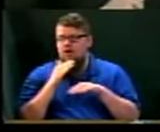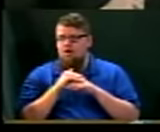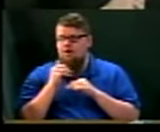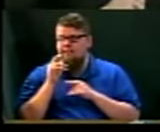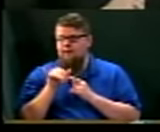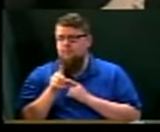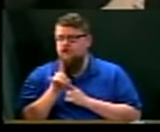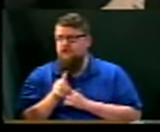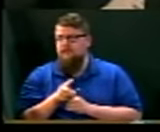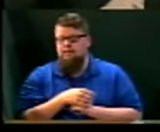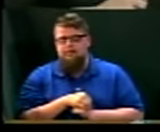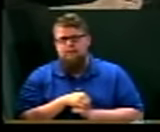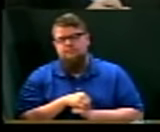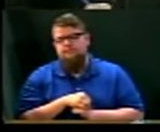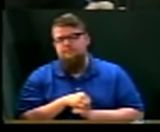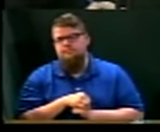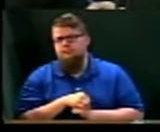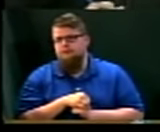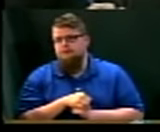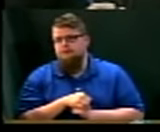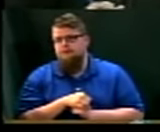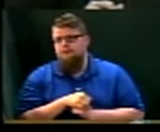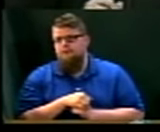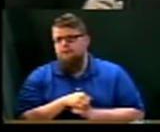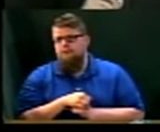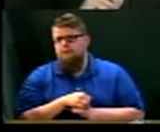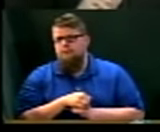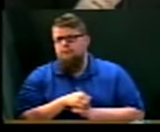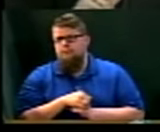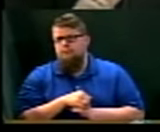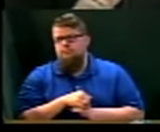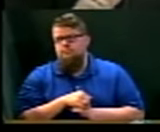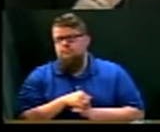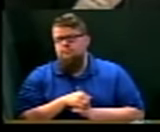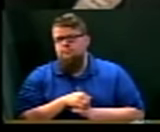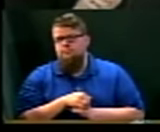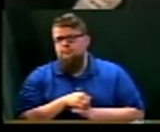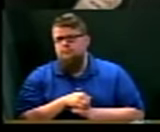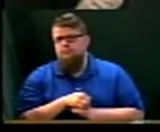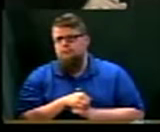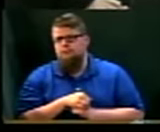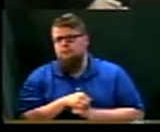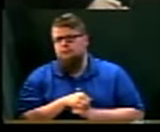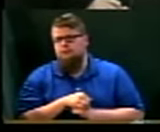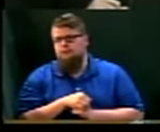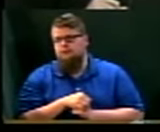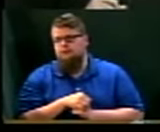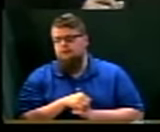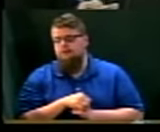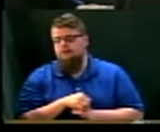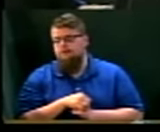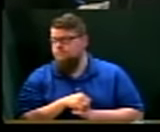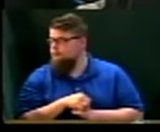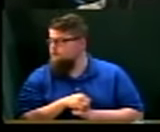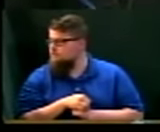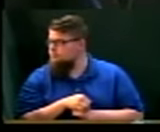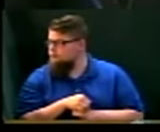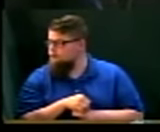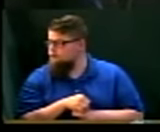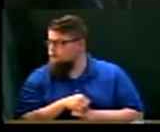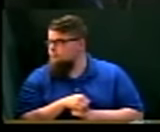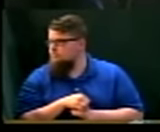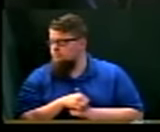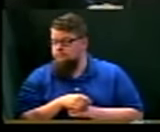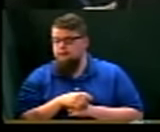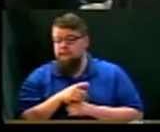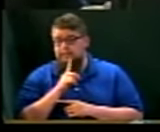I just read it. Okay. And you're seconding it. Oh, Ms. Hill seconded it. Yes. So you don't have to. Is